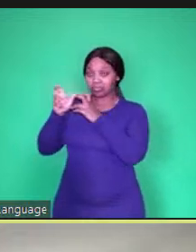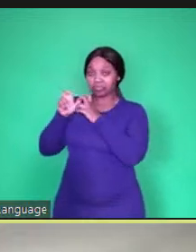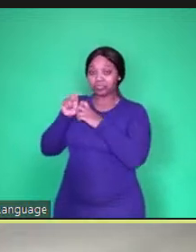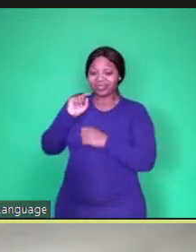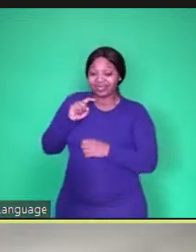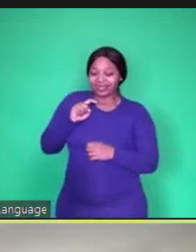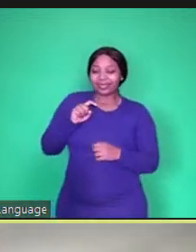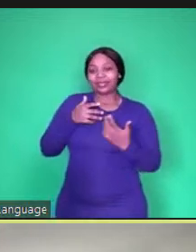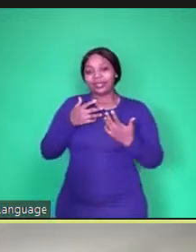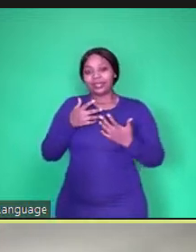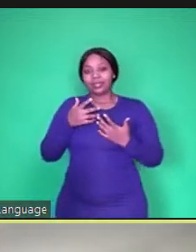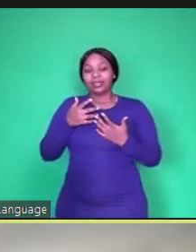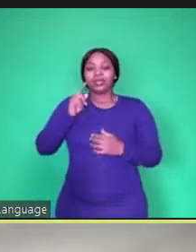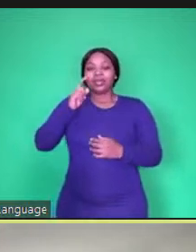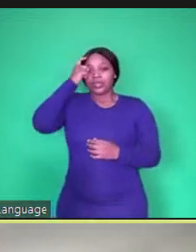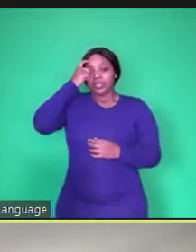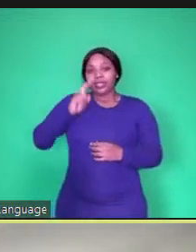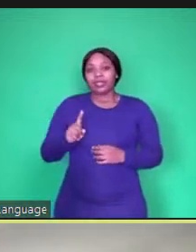these results